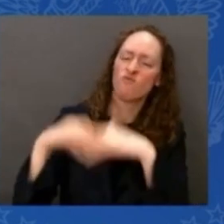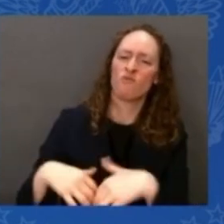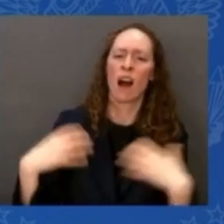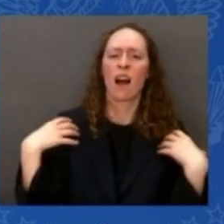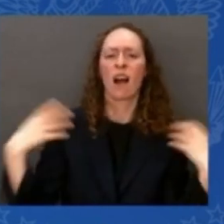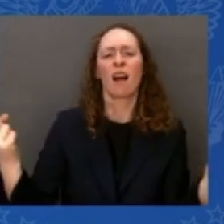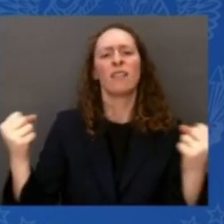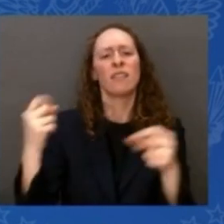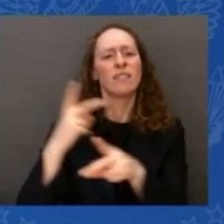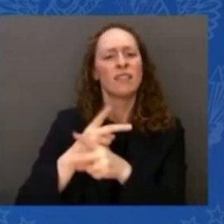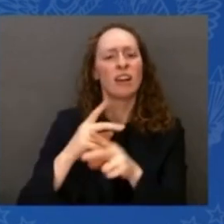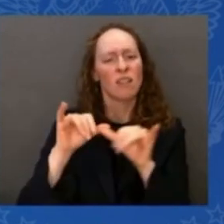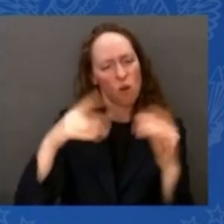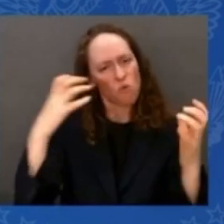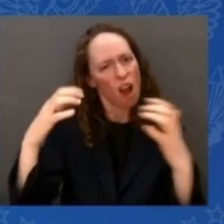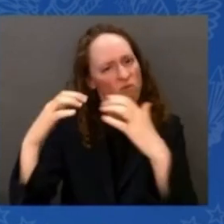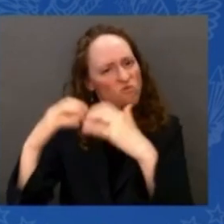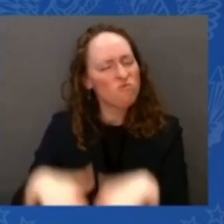them.